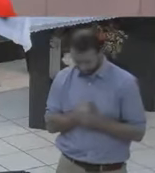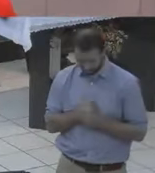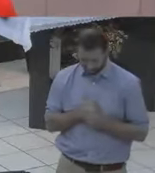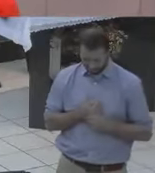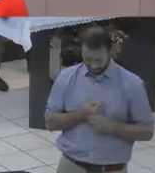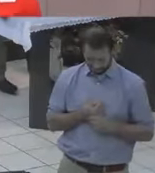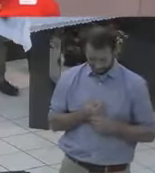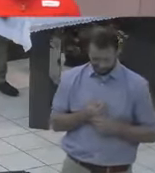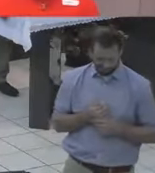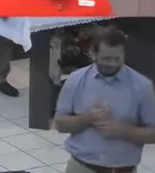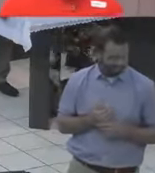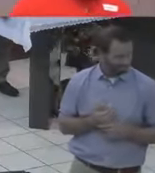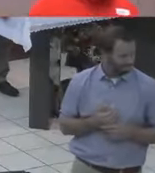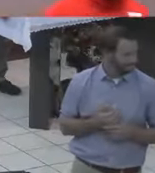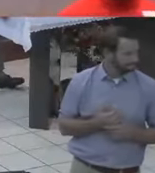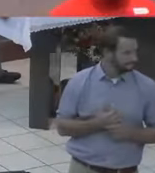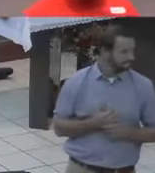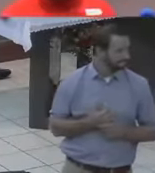Amen.